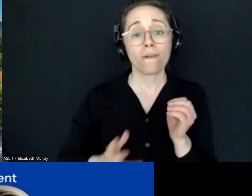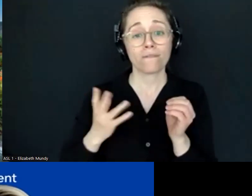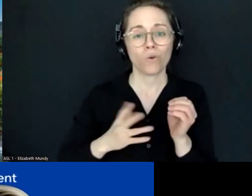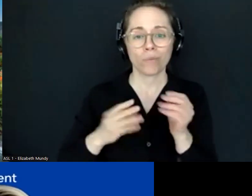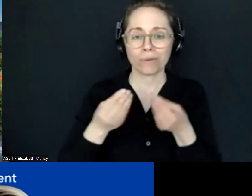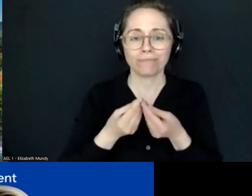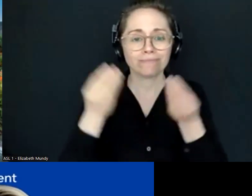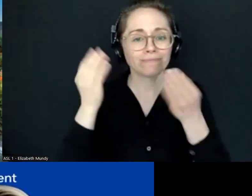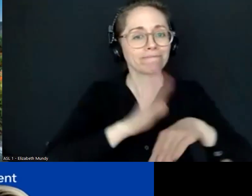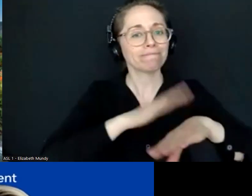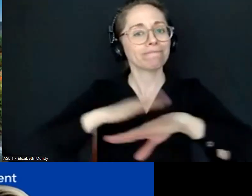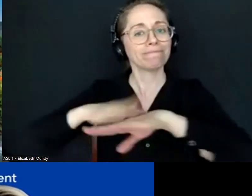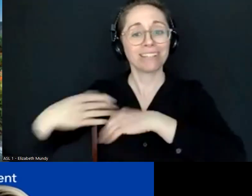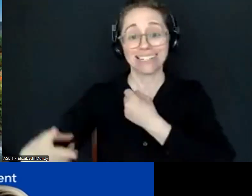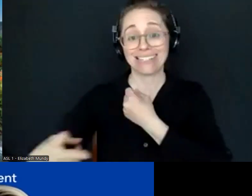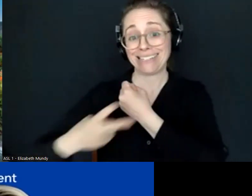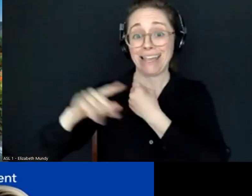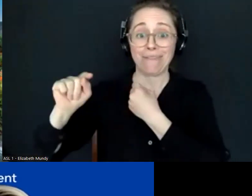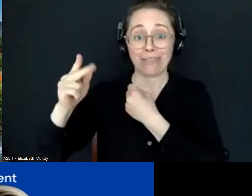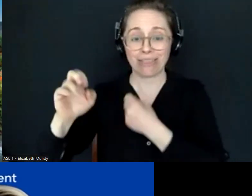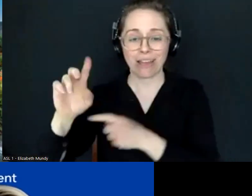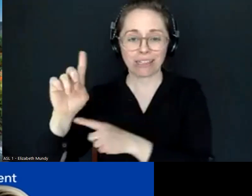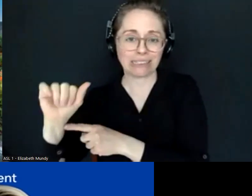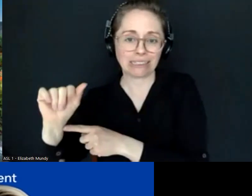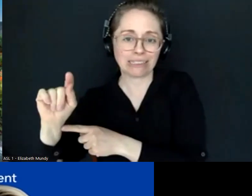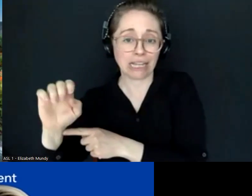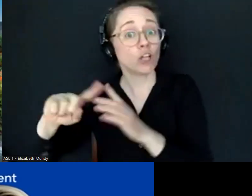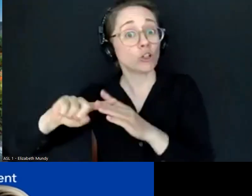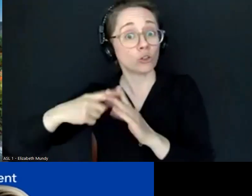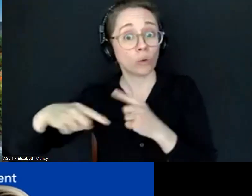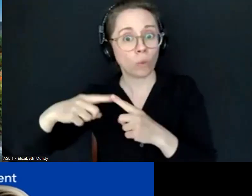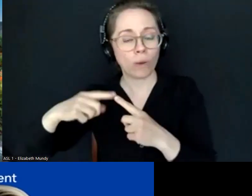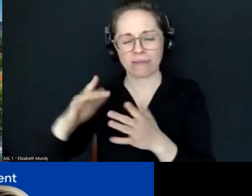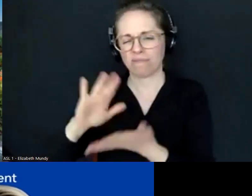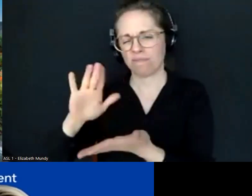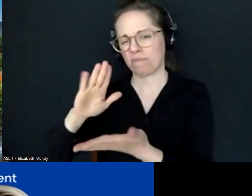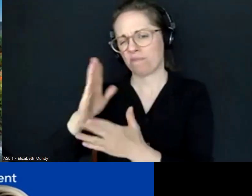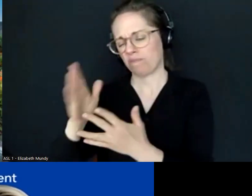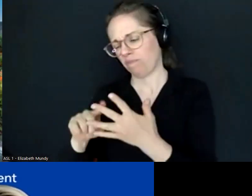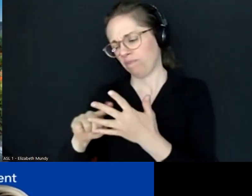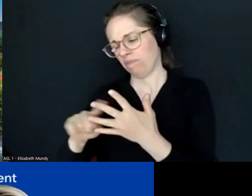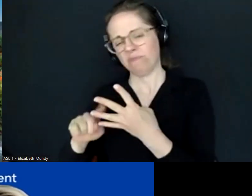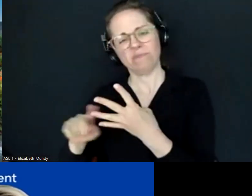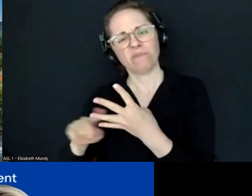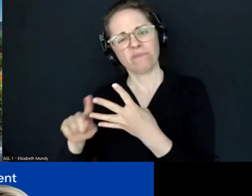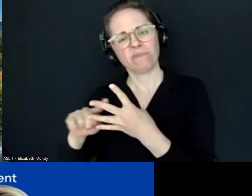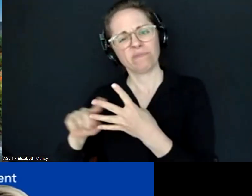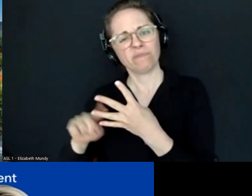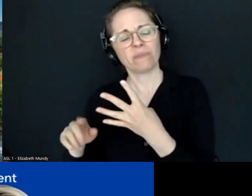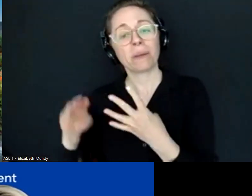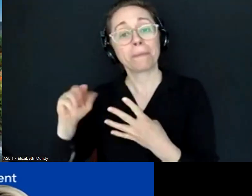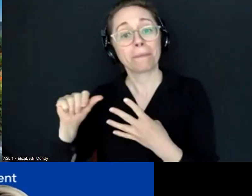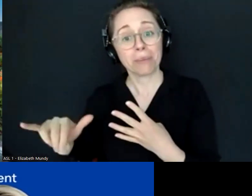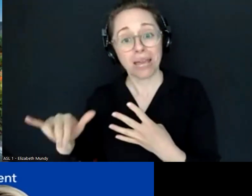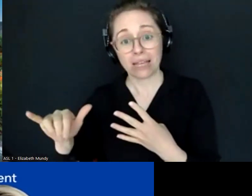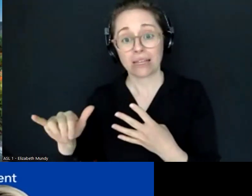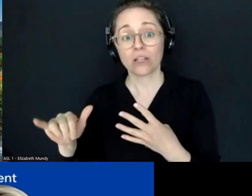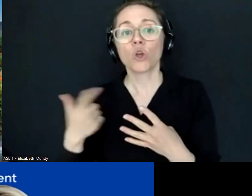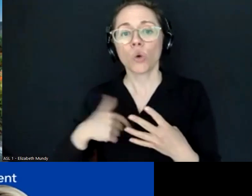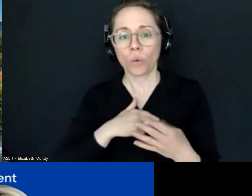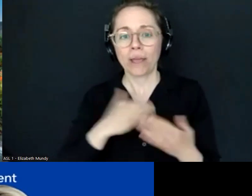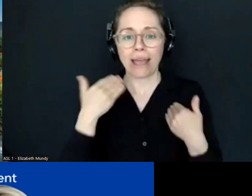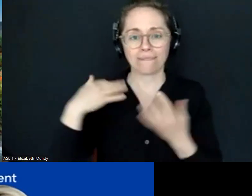done, beginning in mid-May. So we will have some resources that some of our partners, including our stakeholder committees, can use